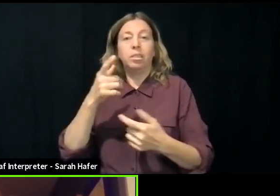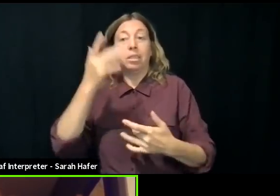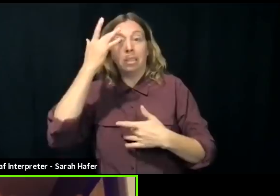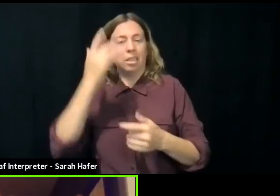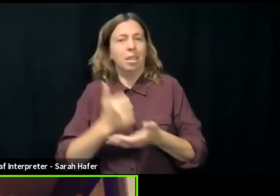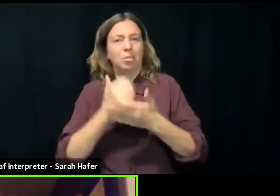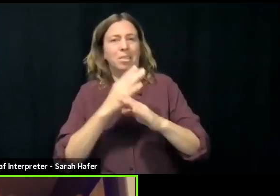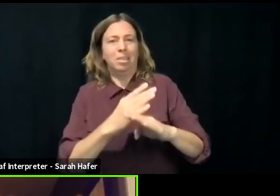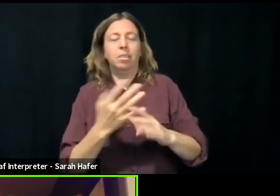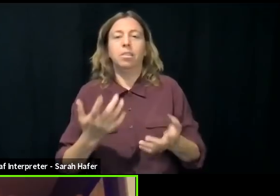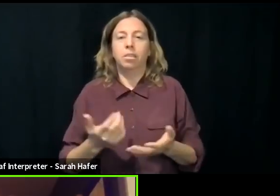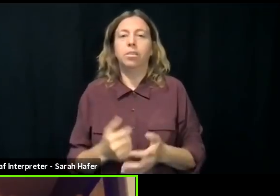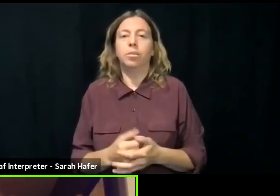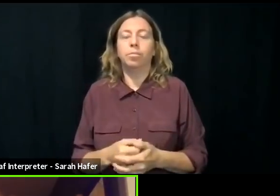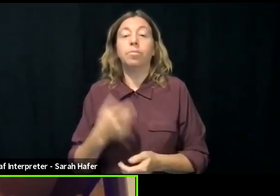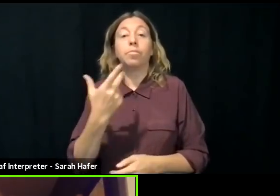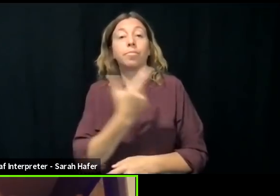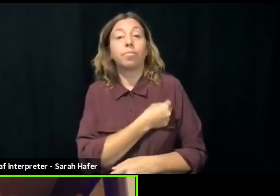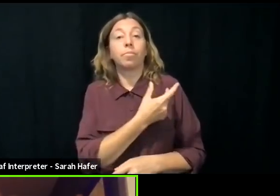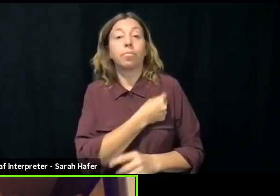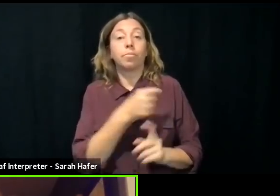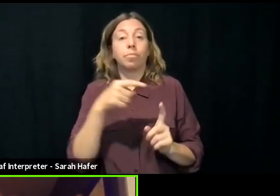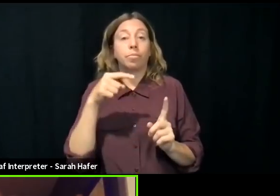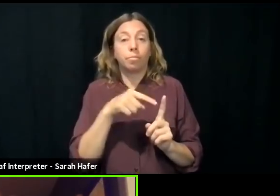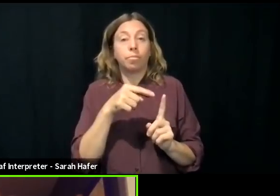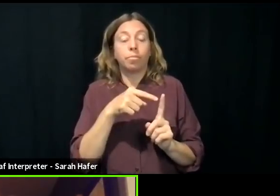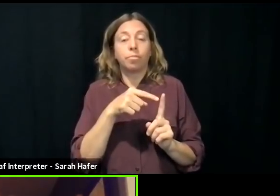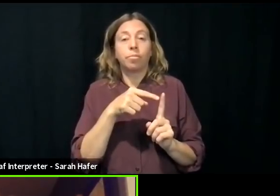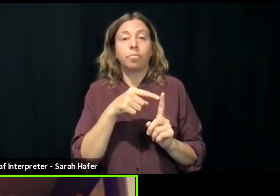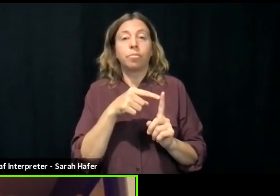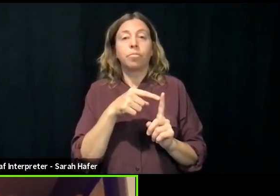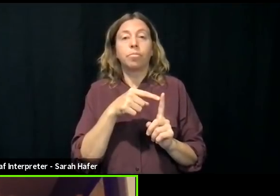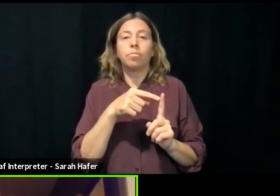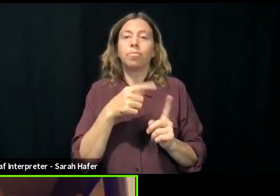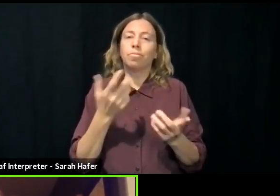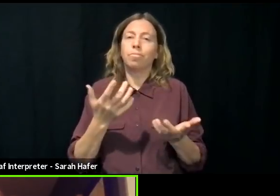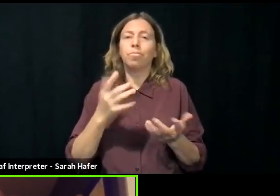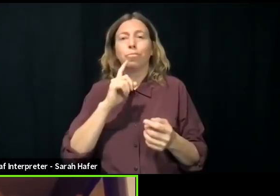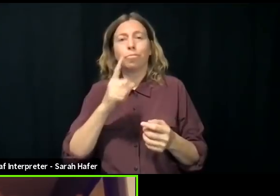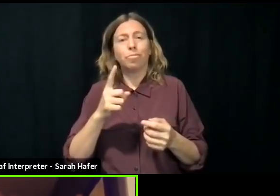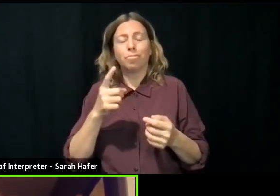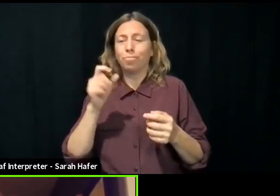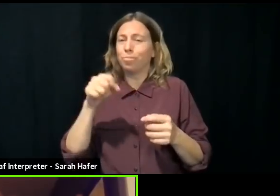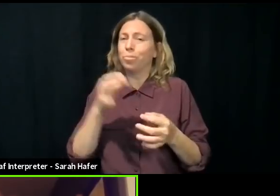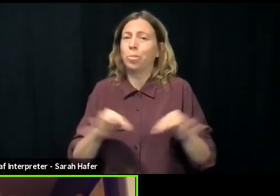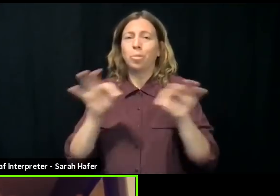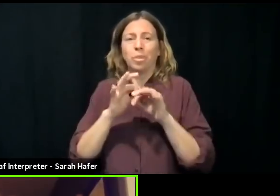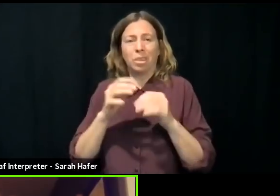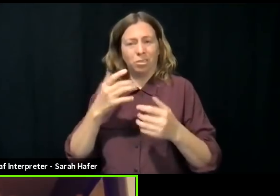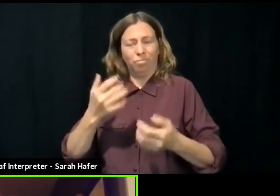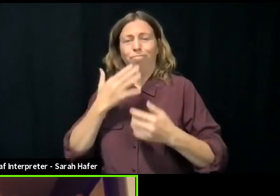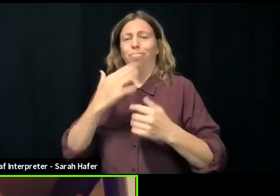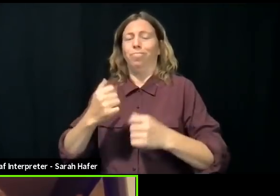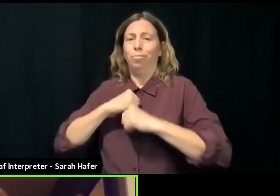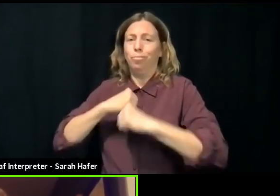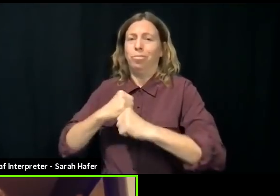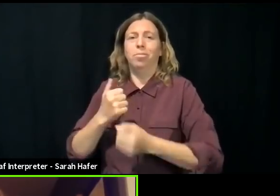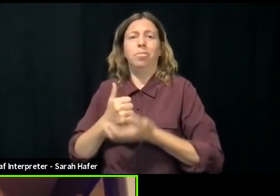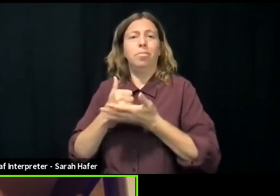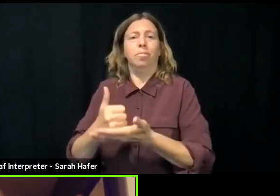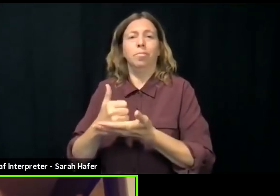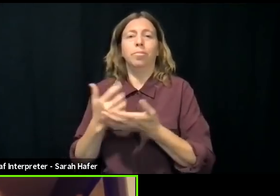to immunizations when they get it. So vaccines offer them robust protection as well. Natural immunity does exist for some people,